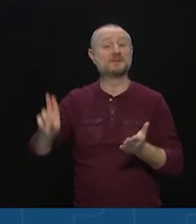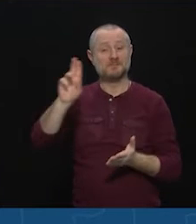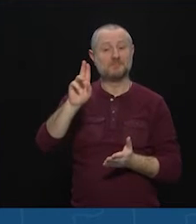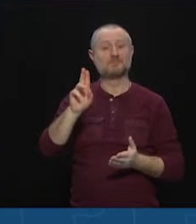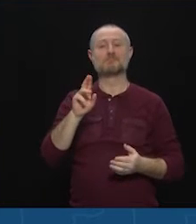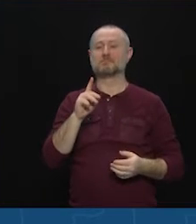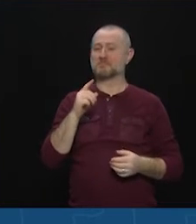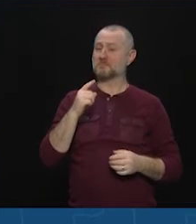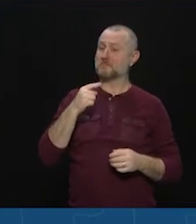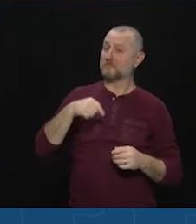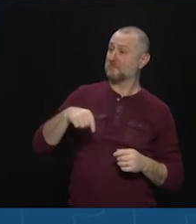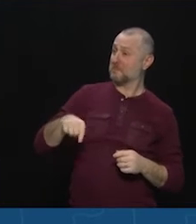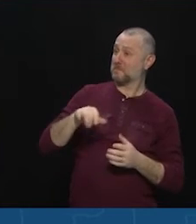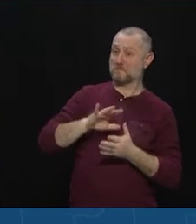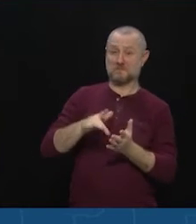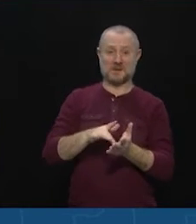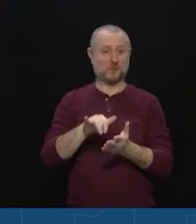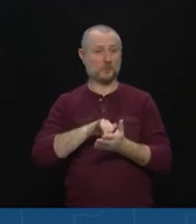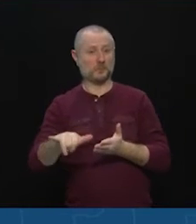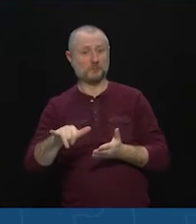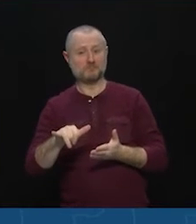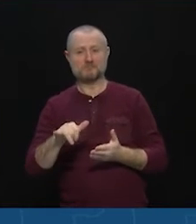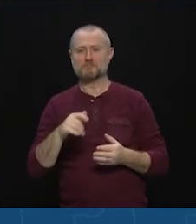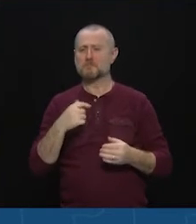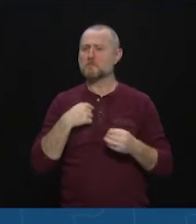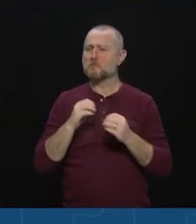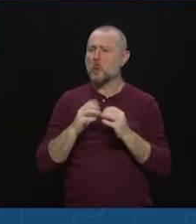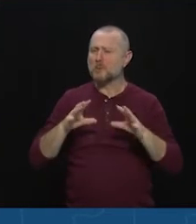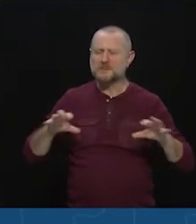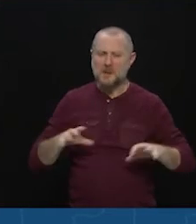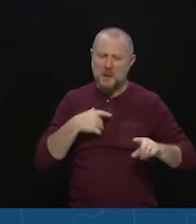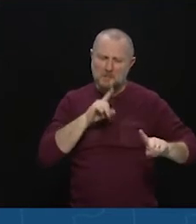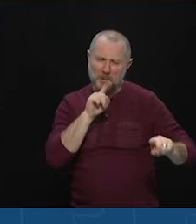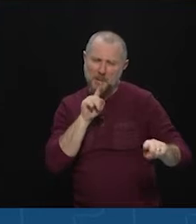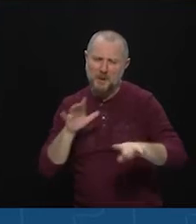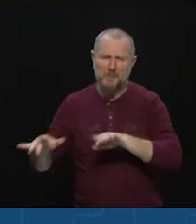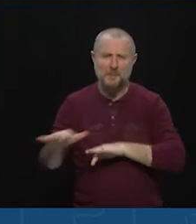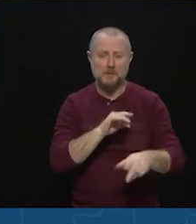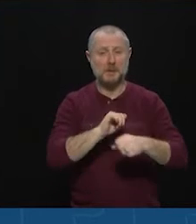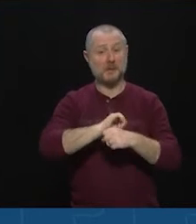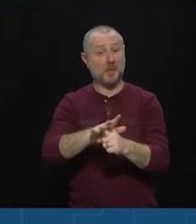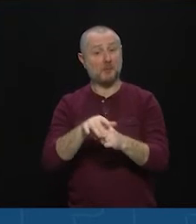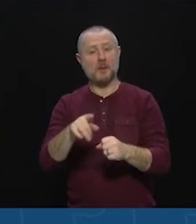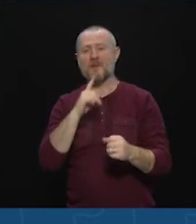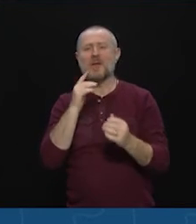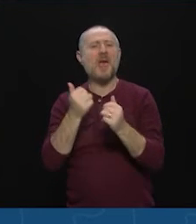than any other academic medical center in the country.